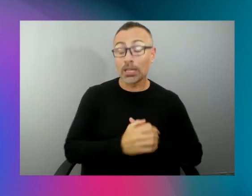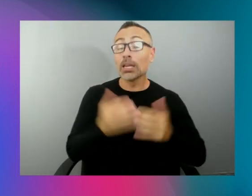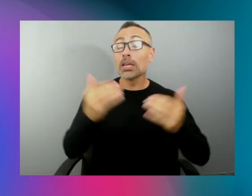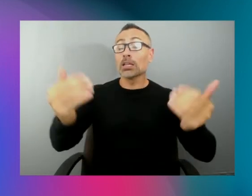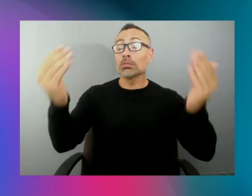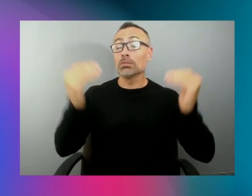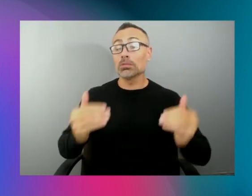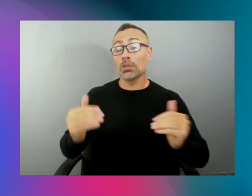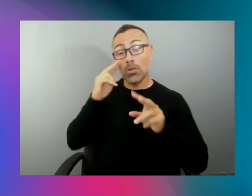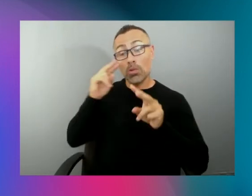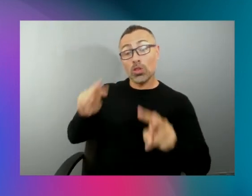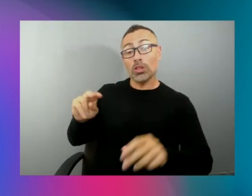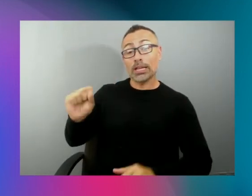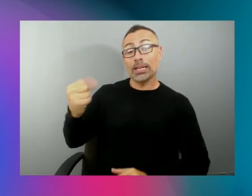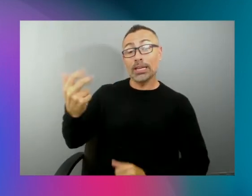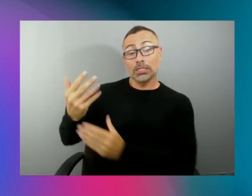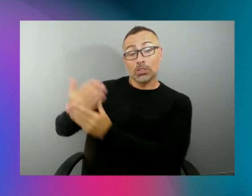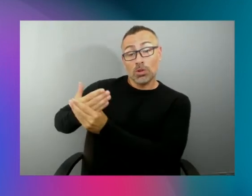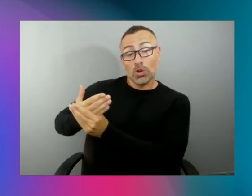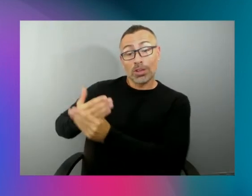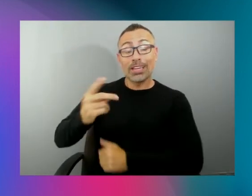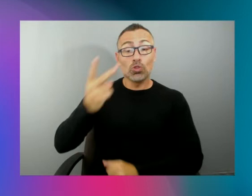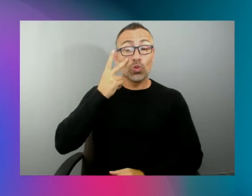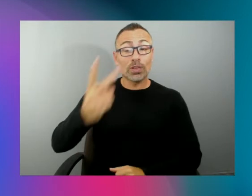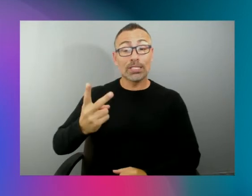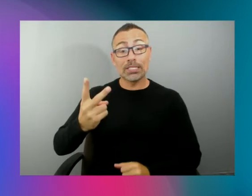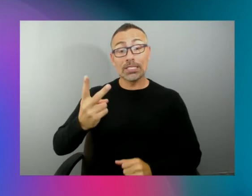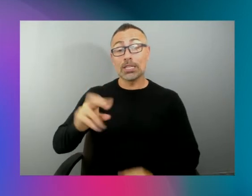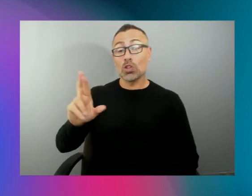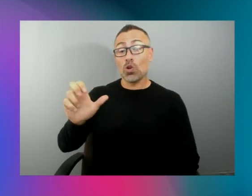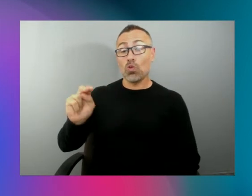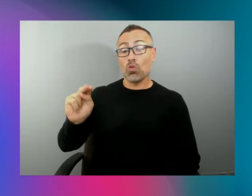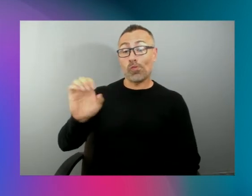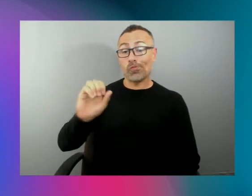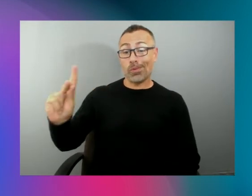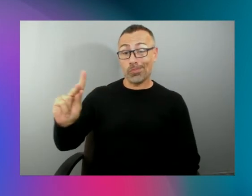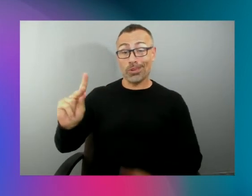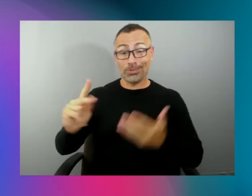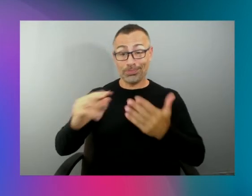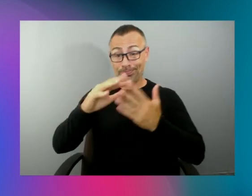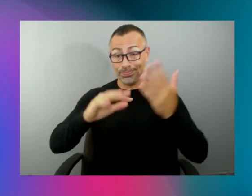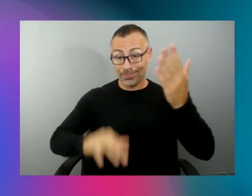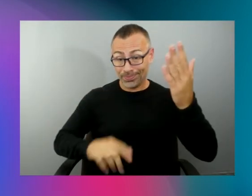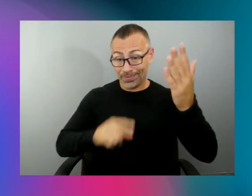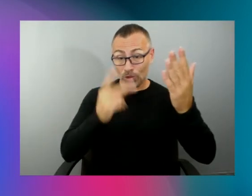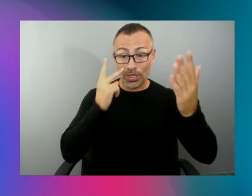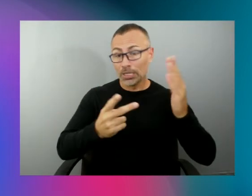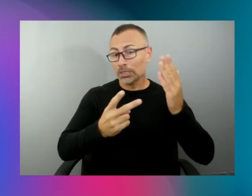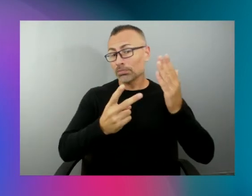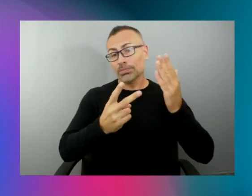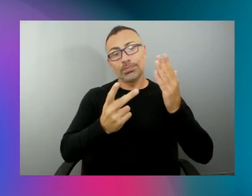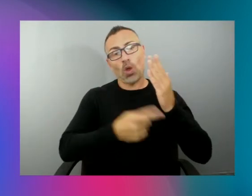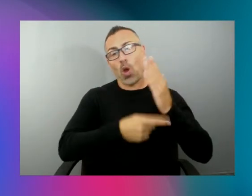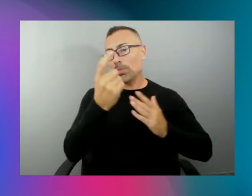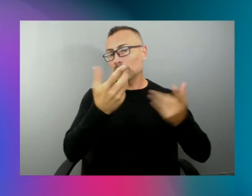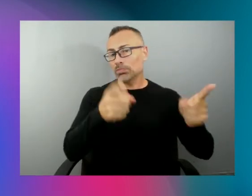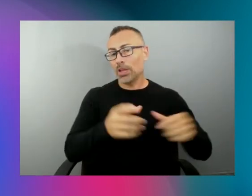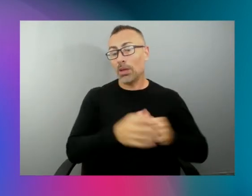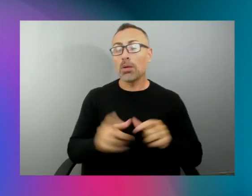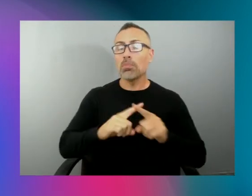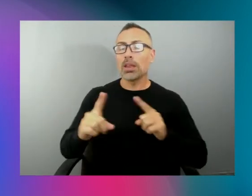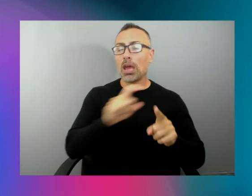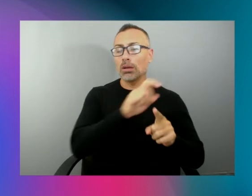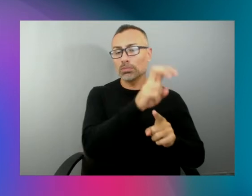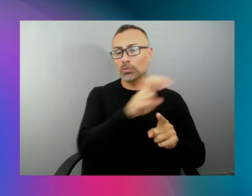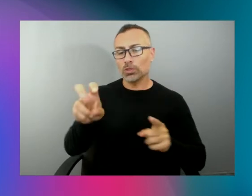automation runbook. When it gets executed, it will show you here. But I'll go to the right to the S3 bucket. I'm going to create a bucket here.